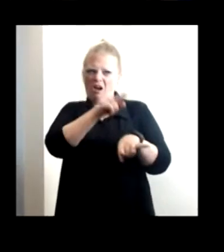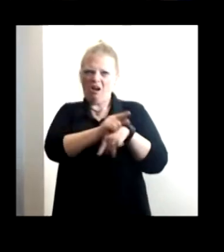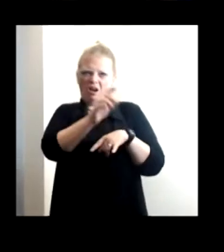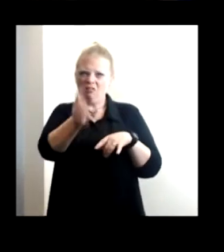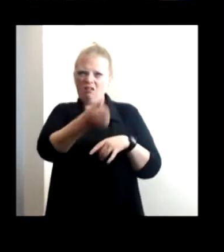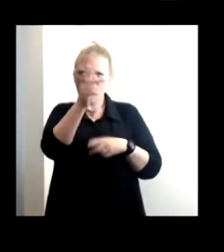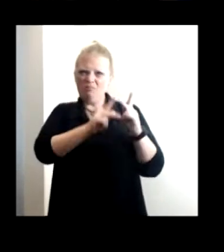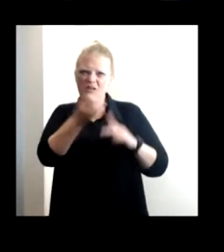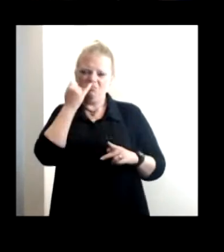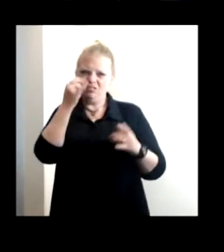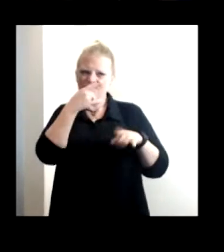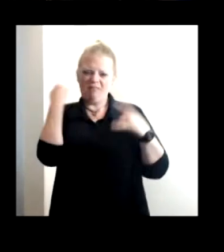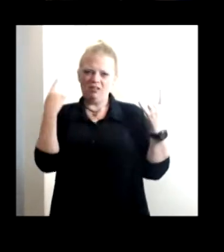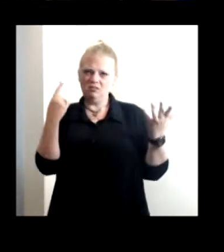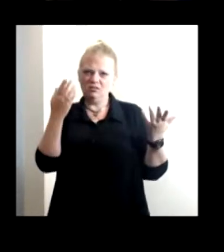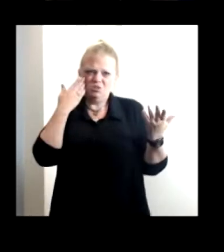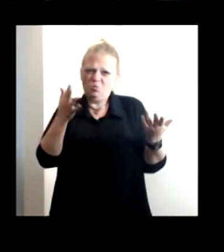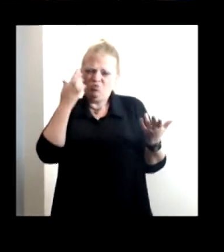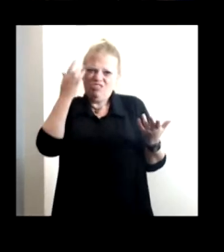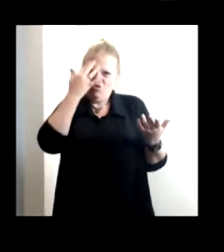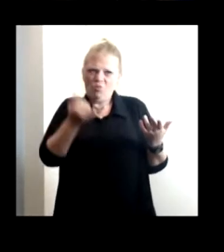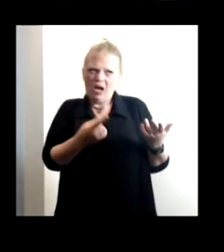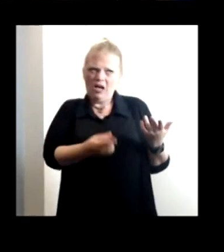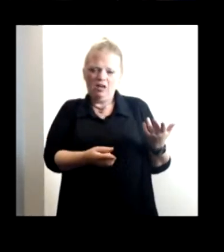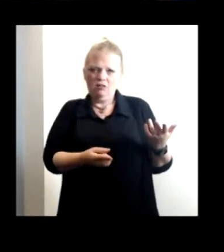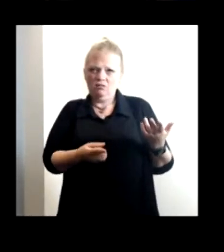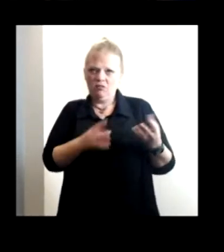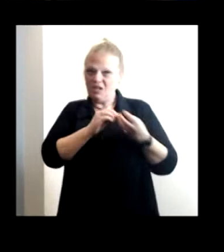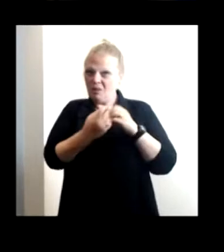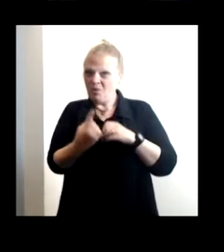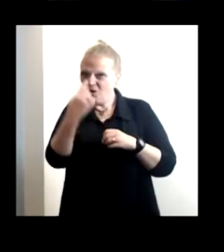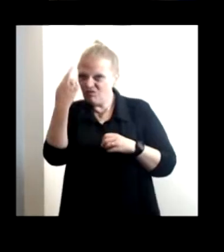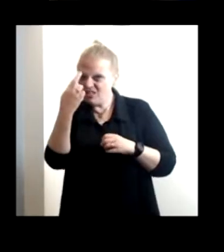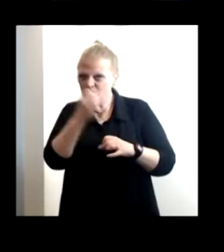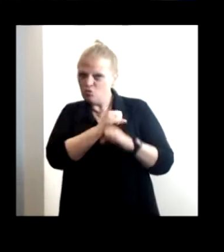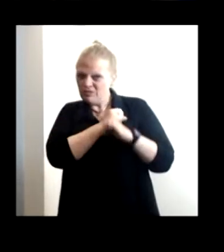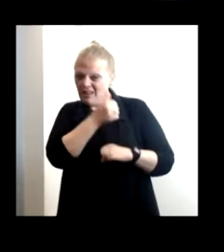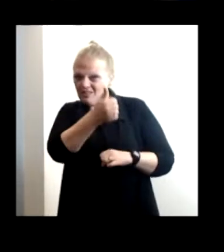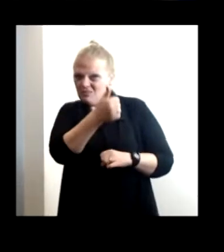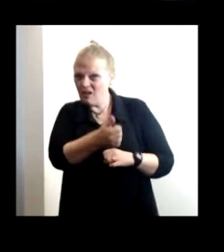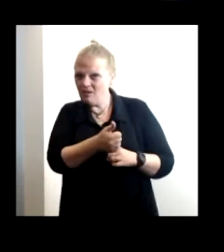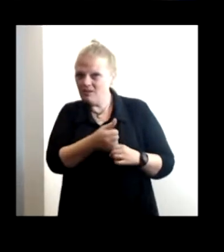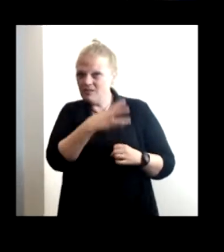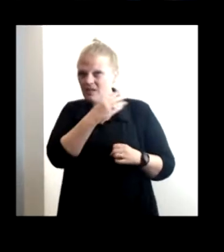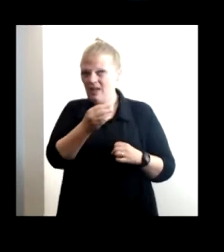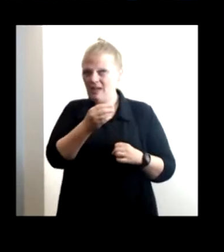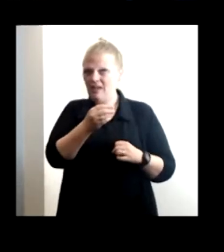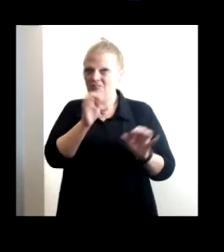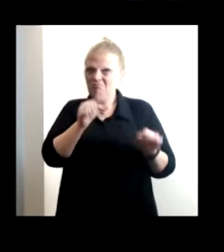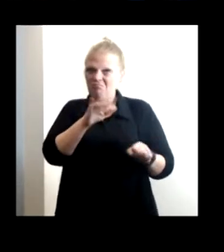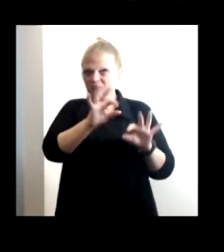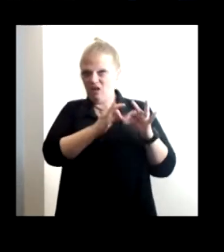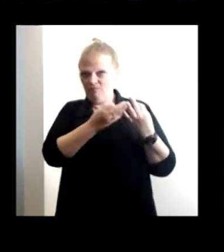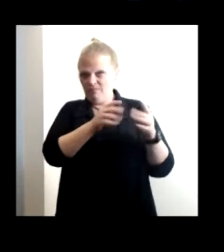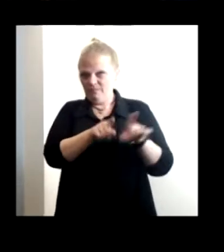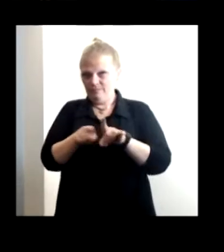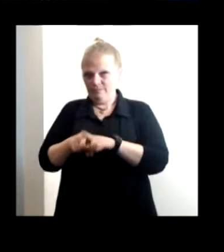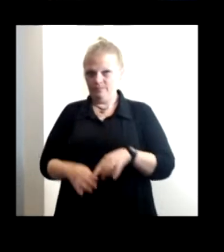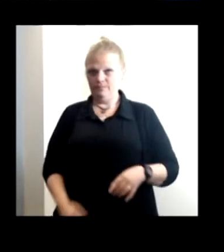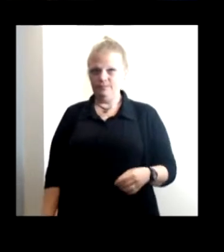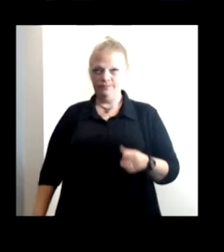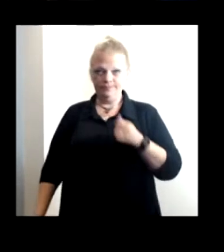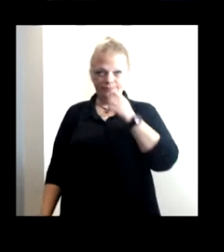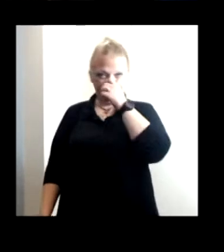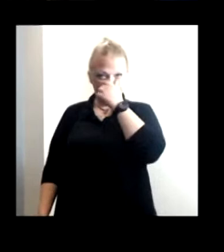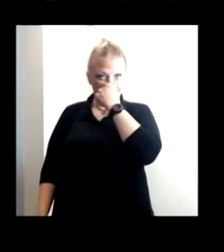individuals if they're wearing masks. You don't know the reason why they're wearing it, and the number one reason is to protect themselves and potentially their family as well.